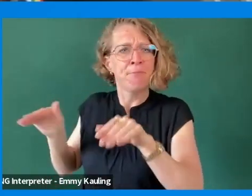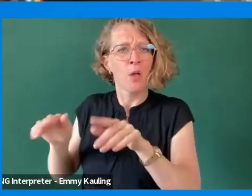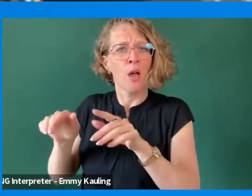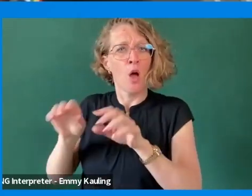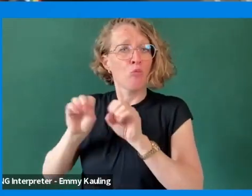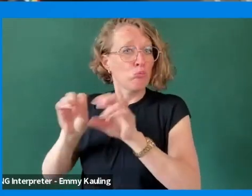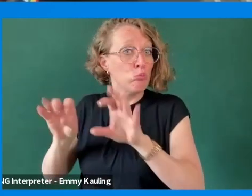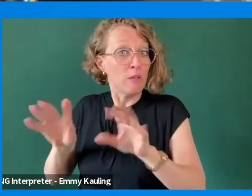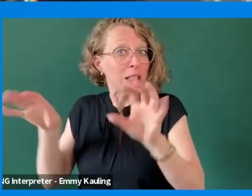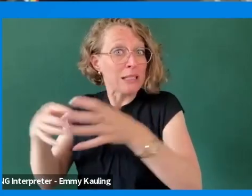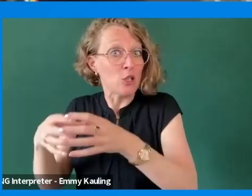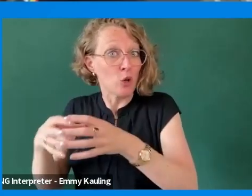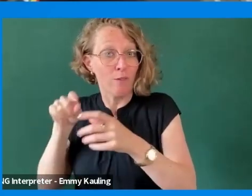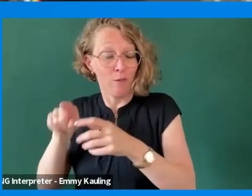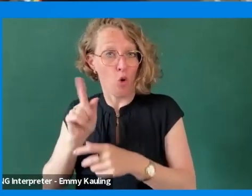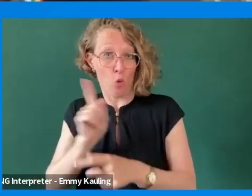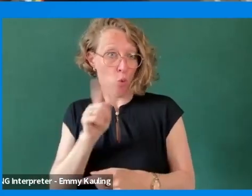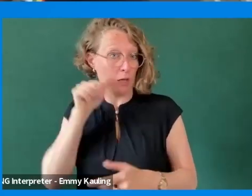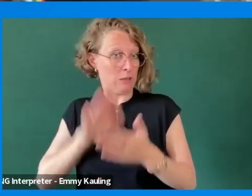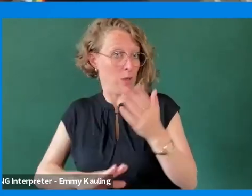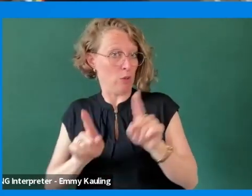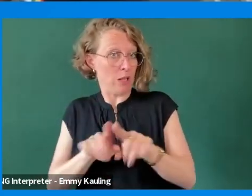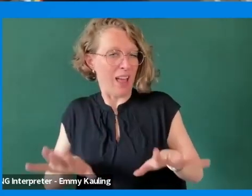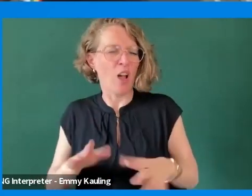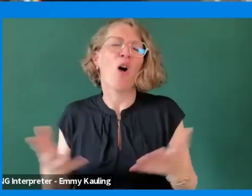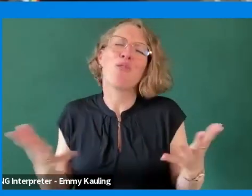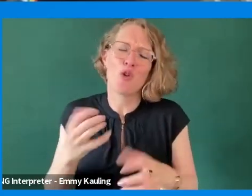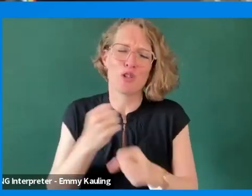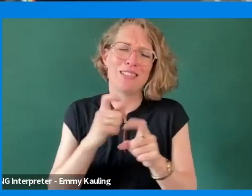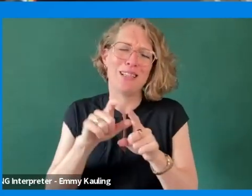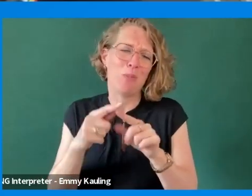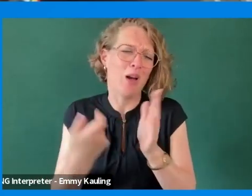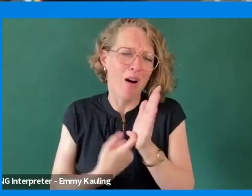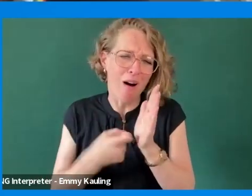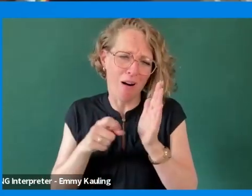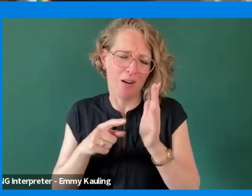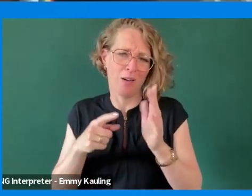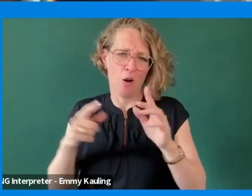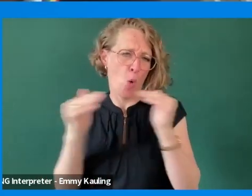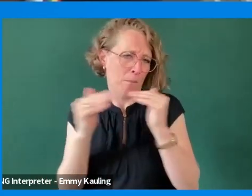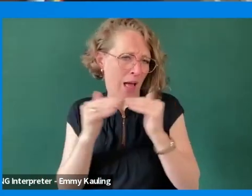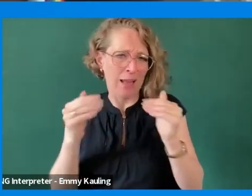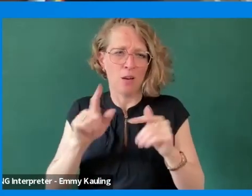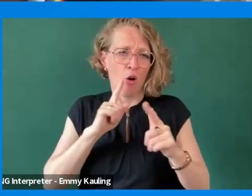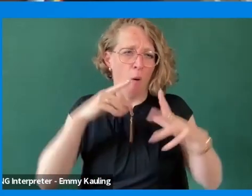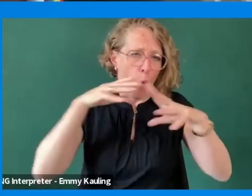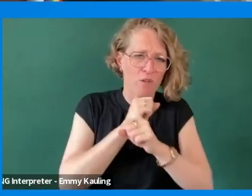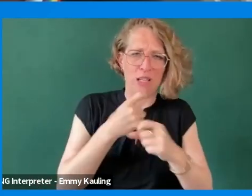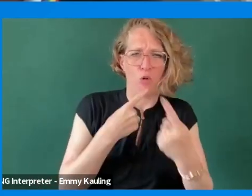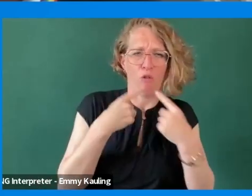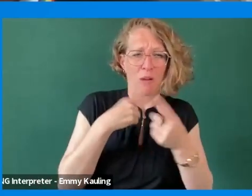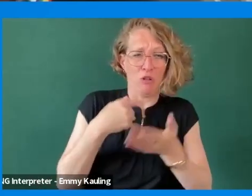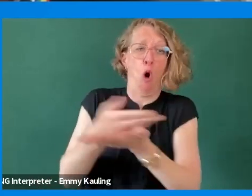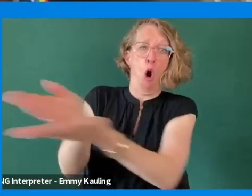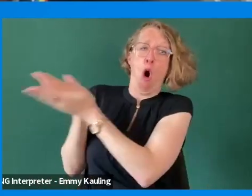for colleagues on how that experience was. Of course, that has to be GDPR compliant, and you can't disclose the details of confidential projects